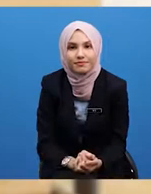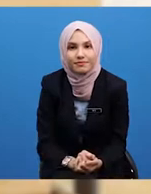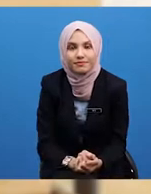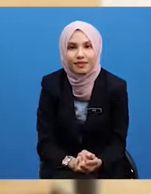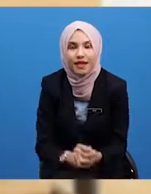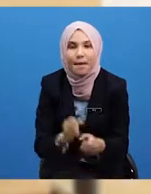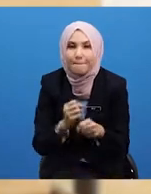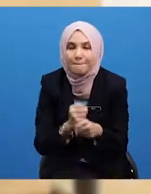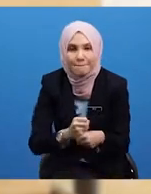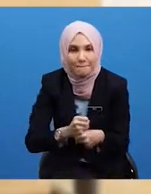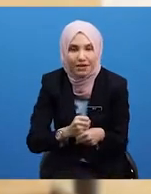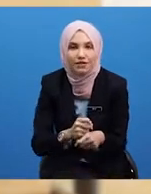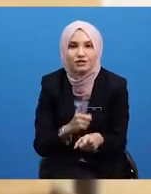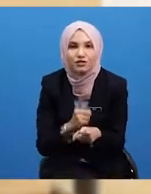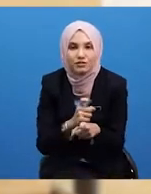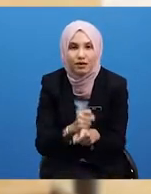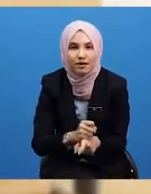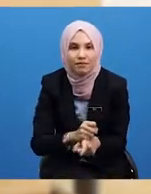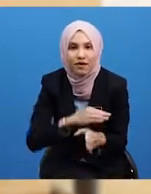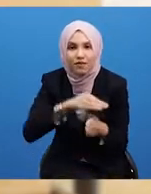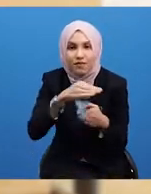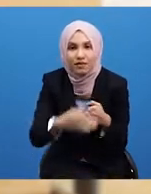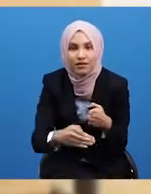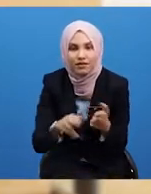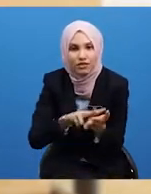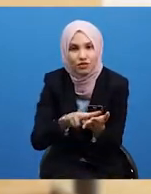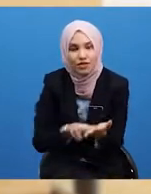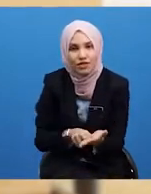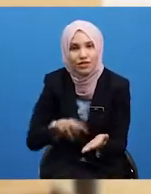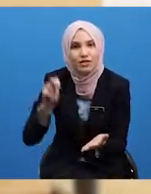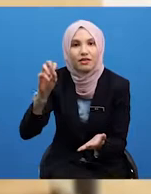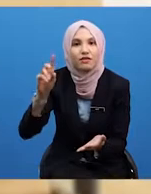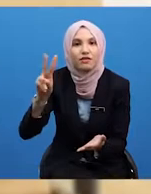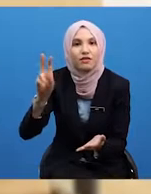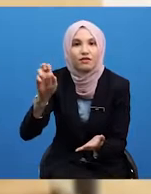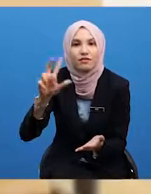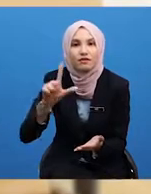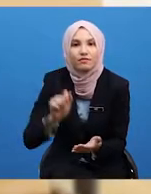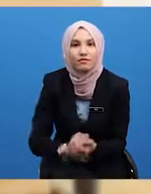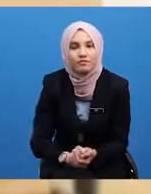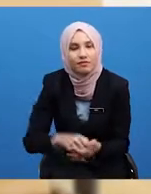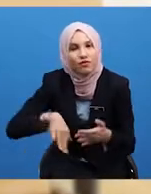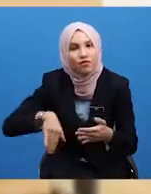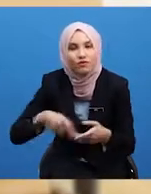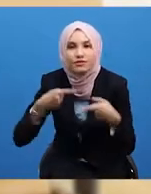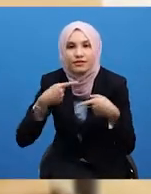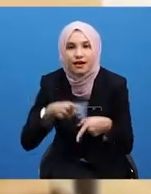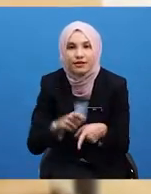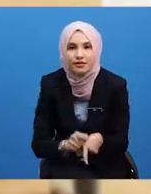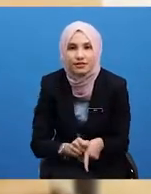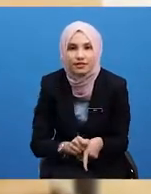Make sure you have finished reading the novel before you start answering questions on the novel.